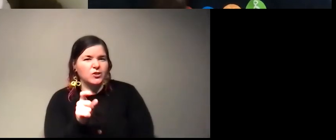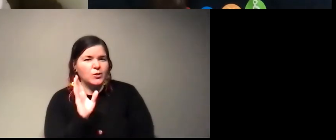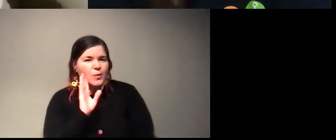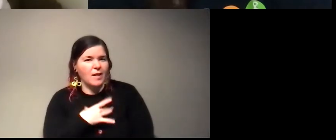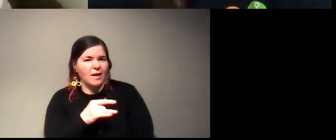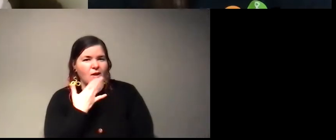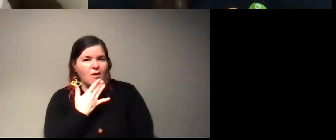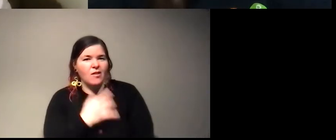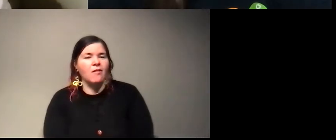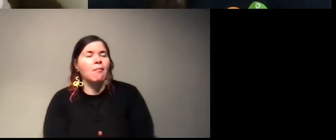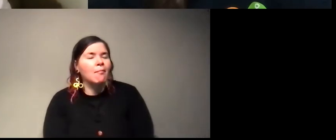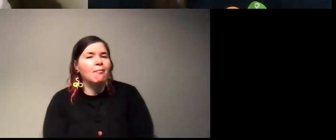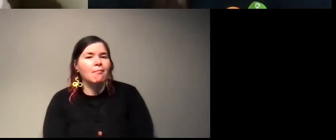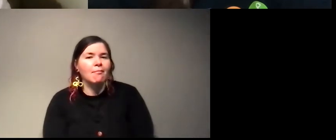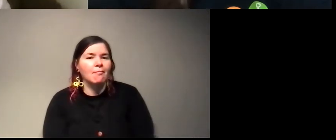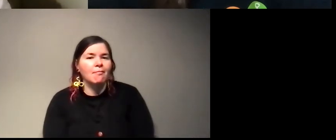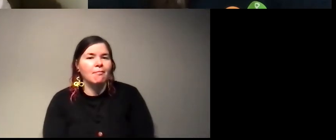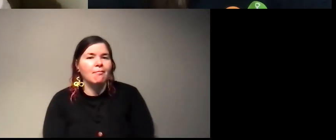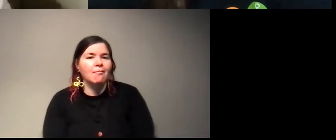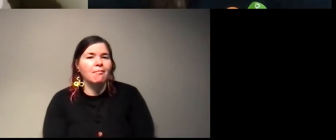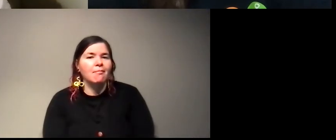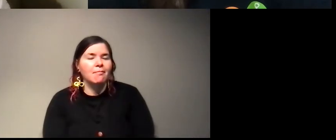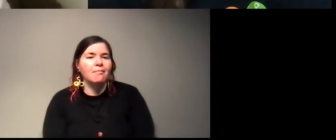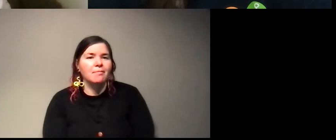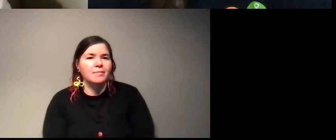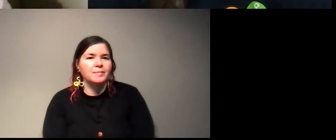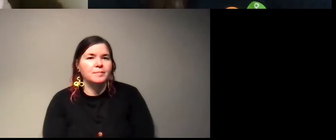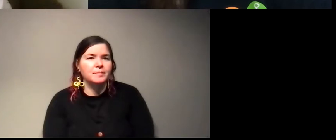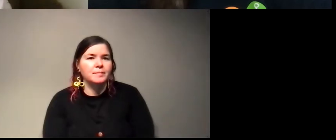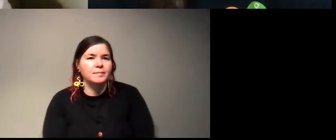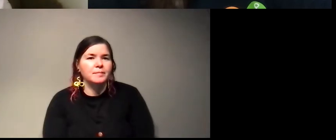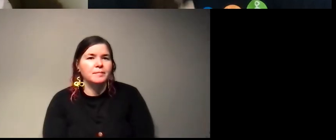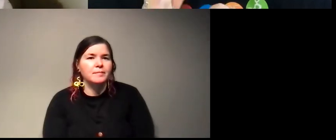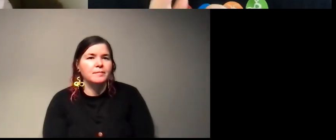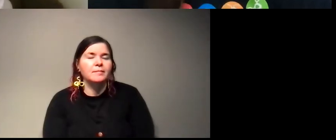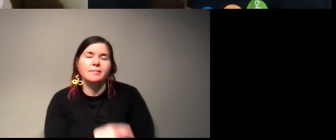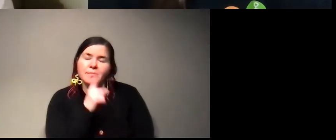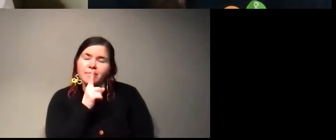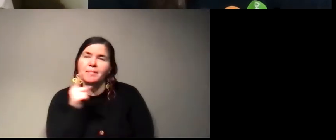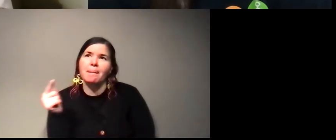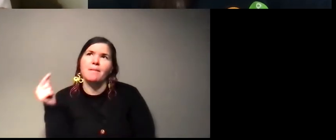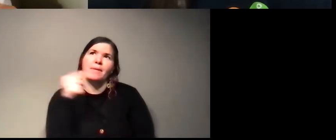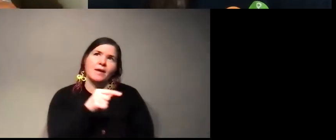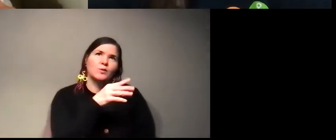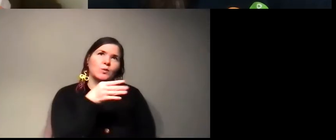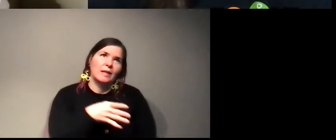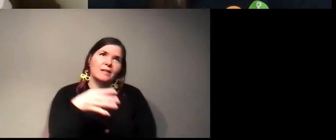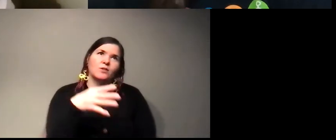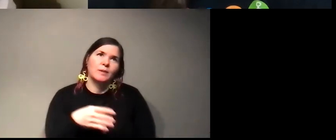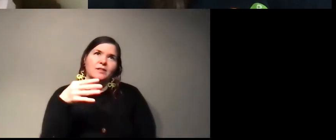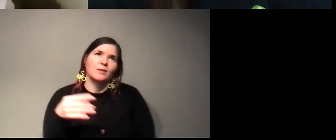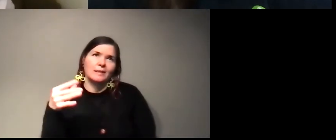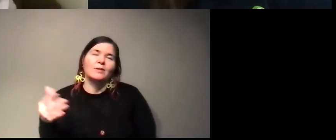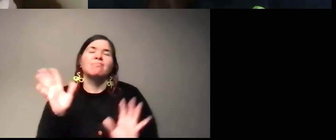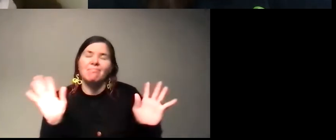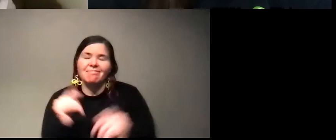color if you like cobalt blue. It's pretty cool. Not to always be bringing it back to school, just No, you're fine.